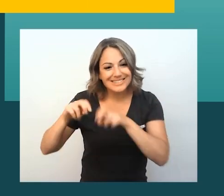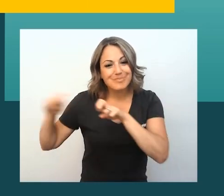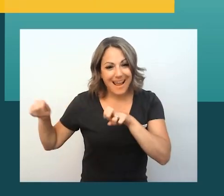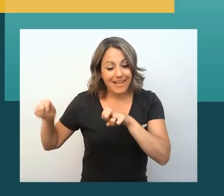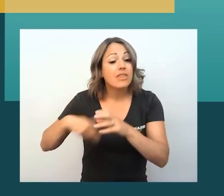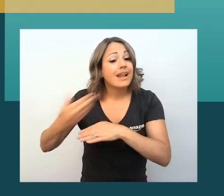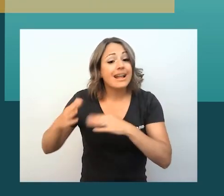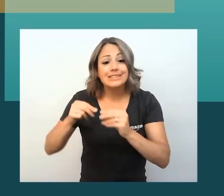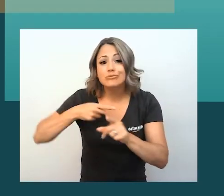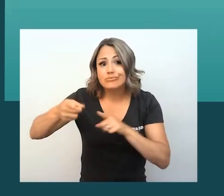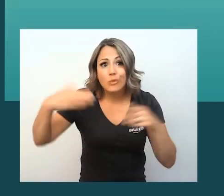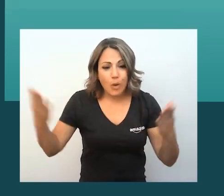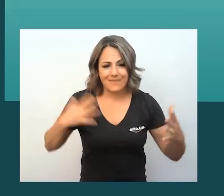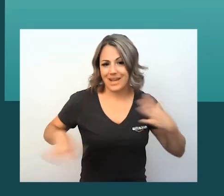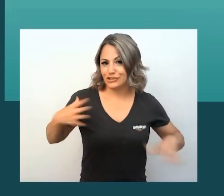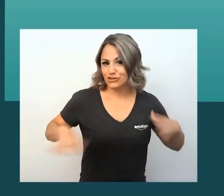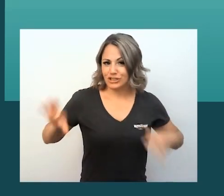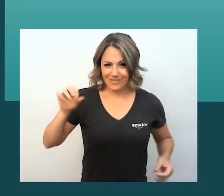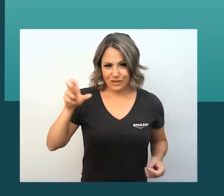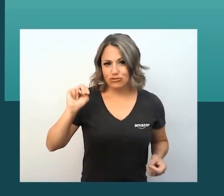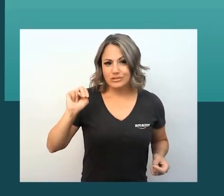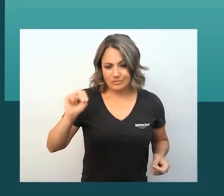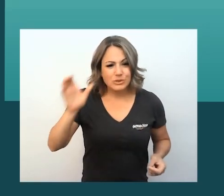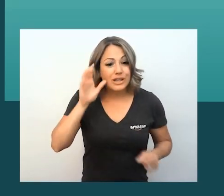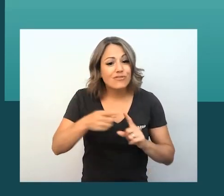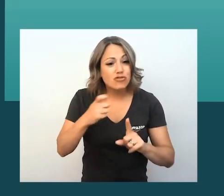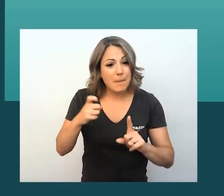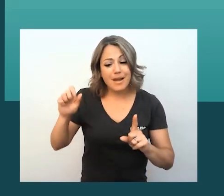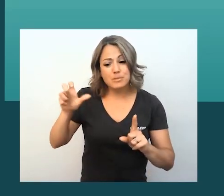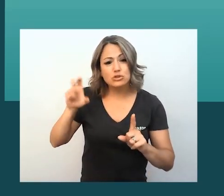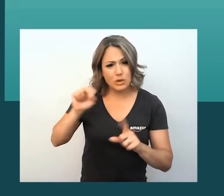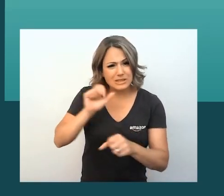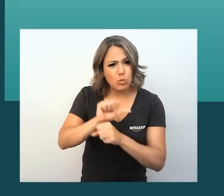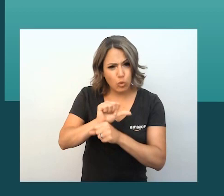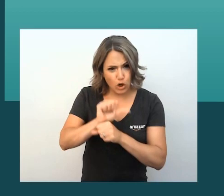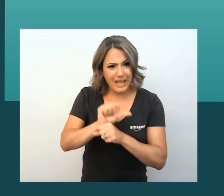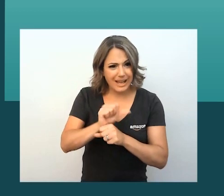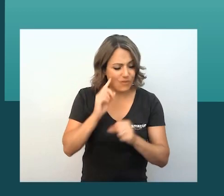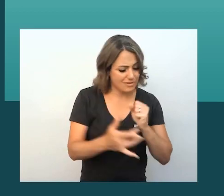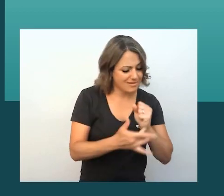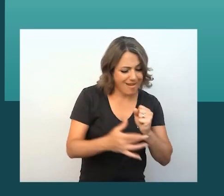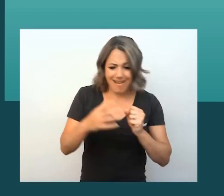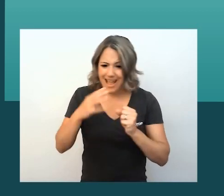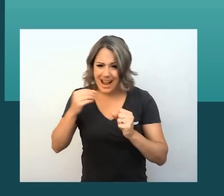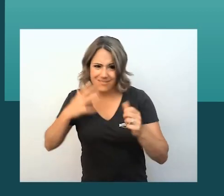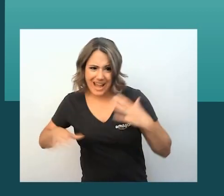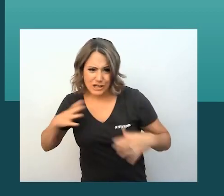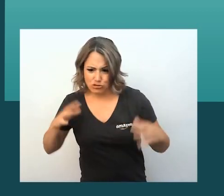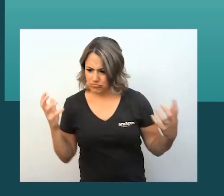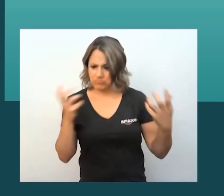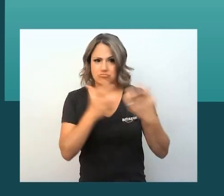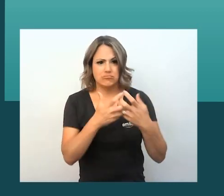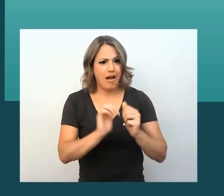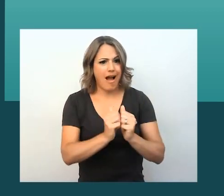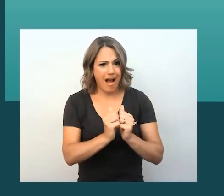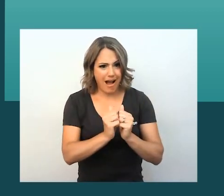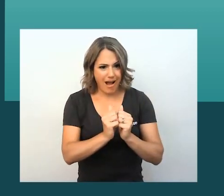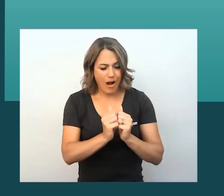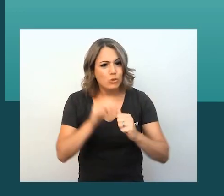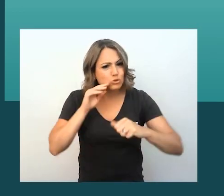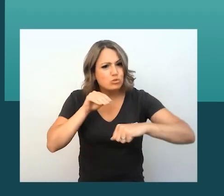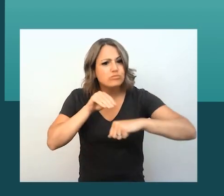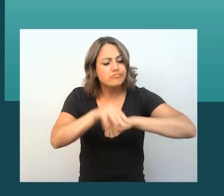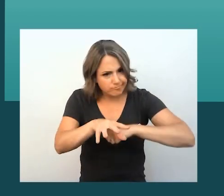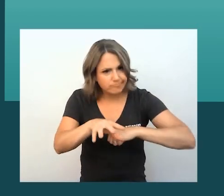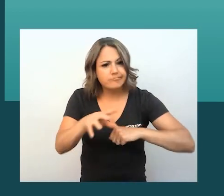next panel. The next session is all about fashion. First, we'll hear from Amazonians working at the intersection of fashion and tech,